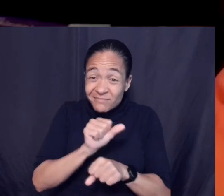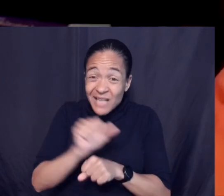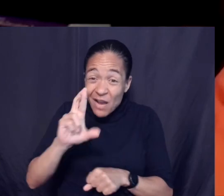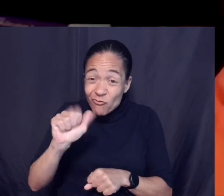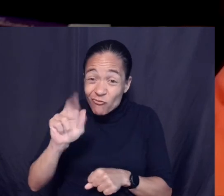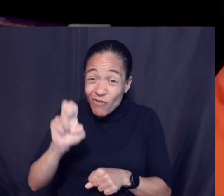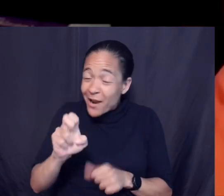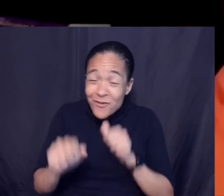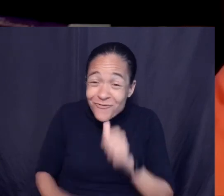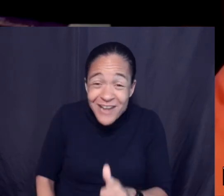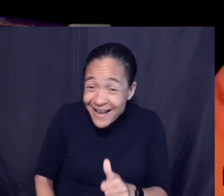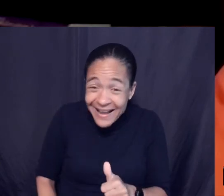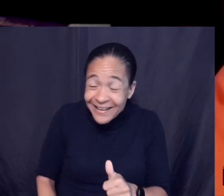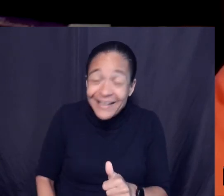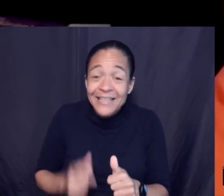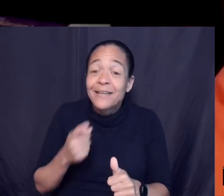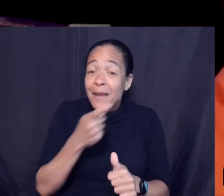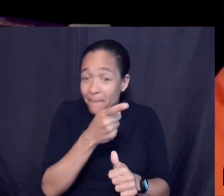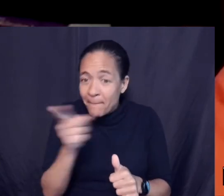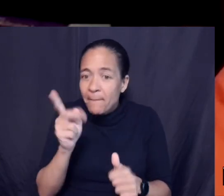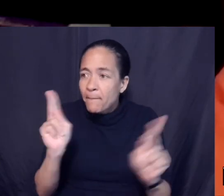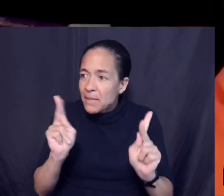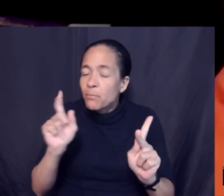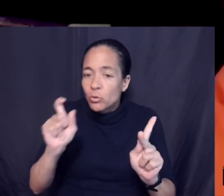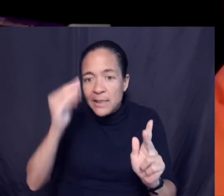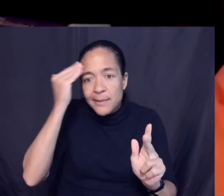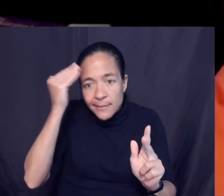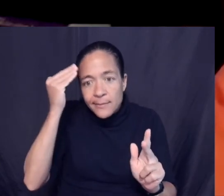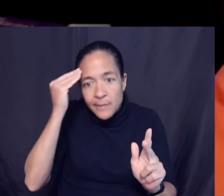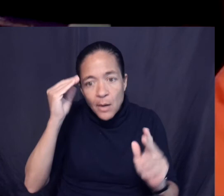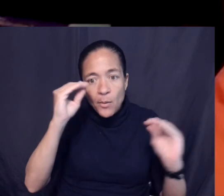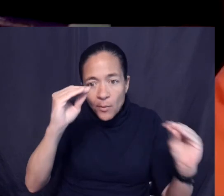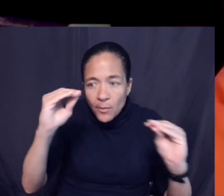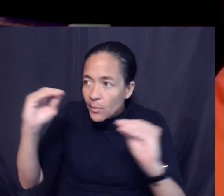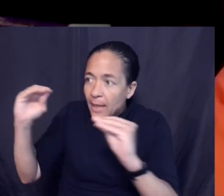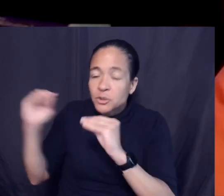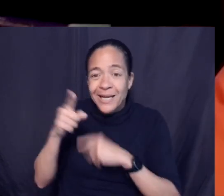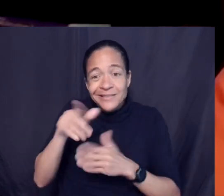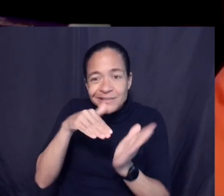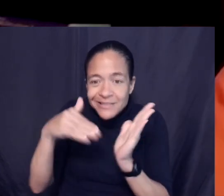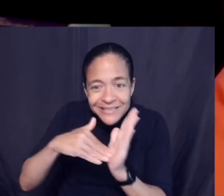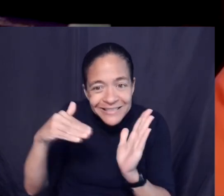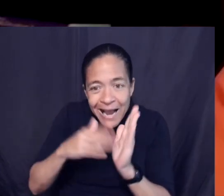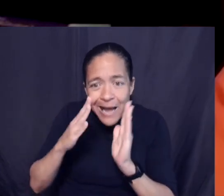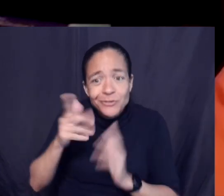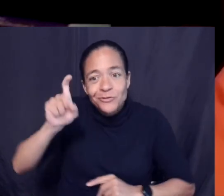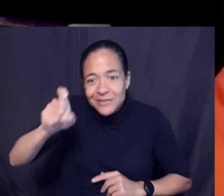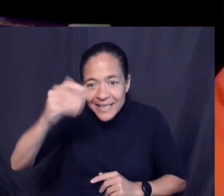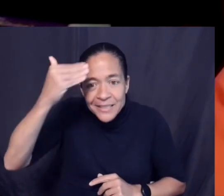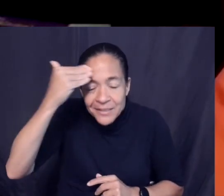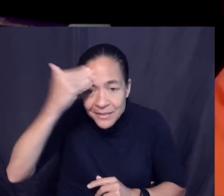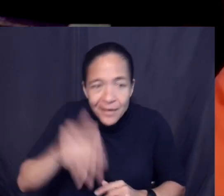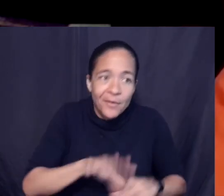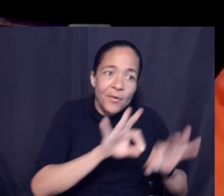rare. You know, people need to know about this. Our doctors need to know about this. You know, our family